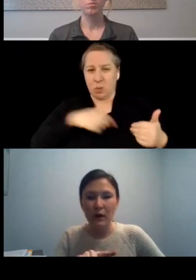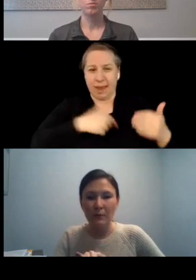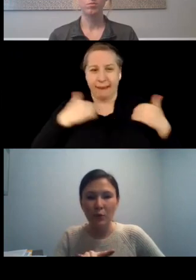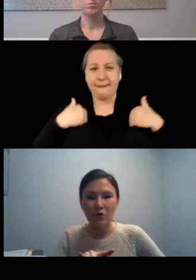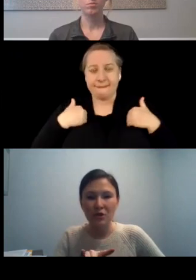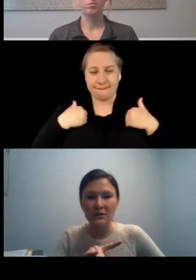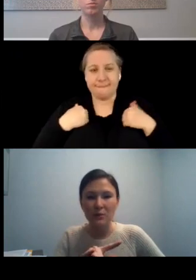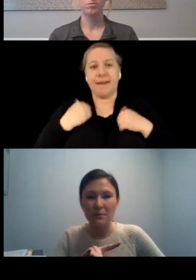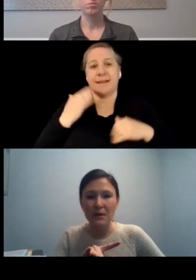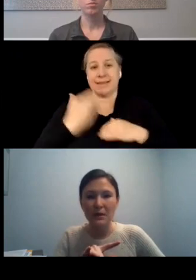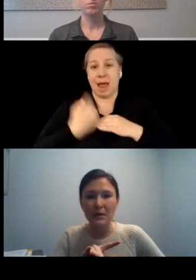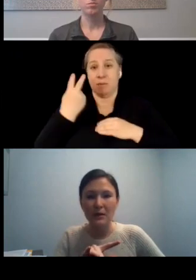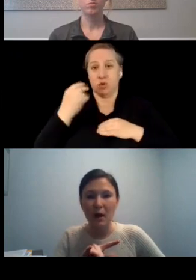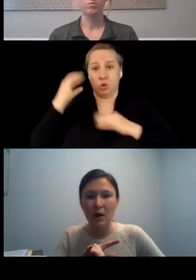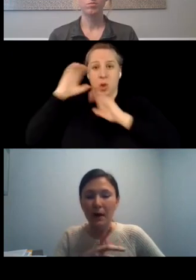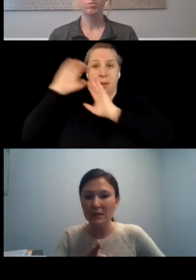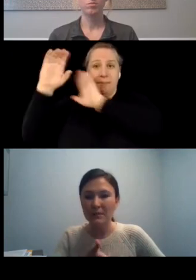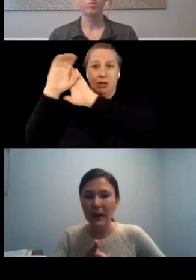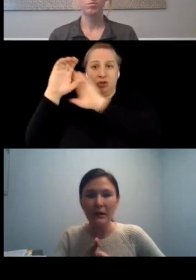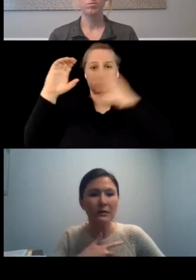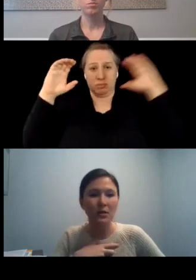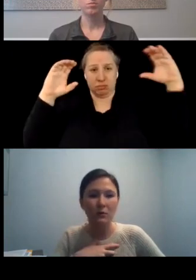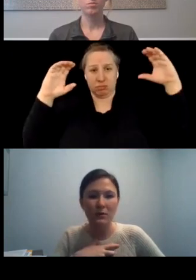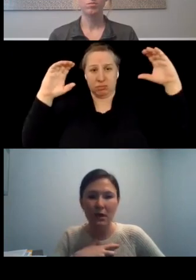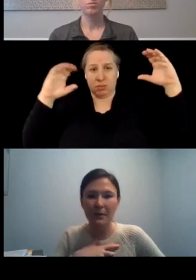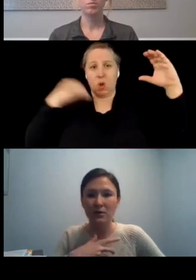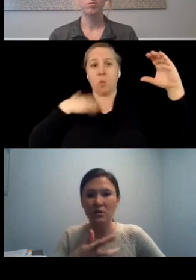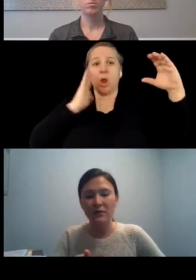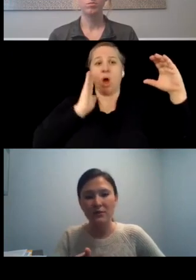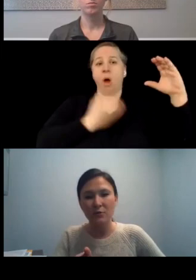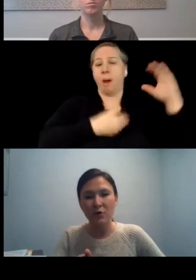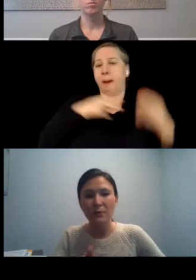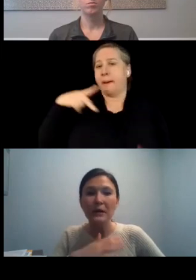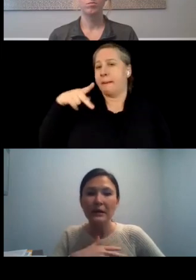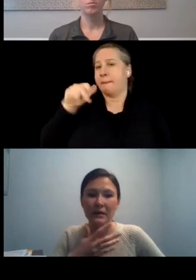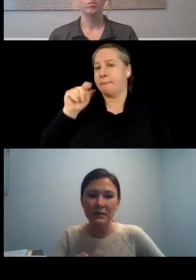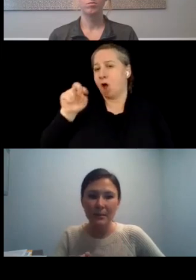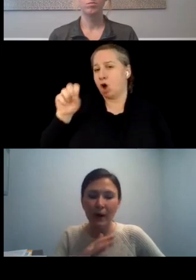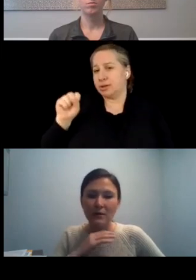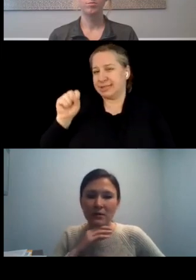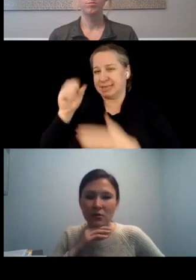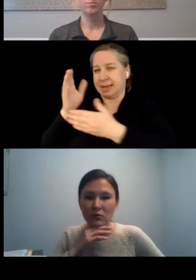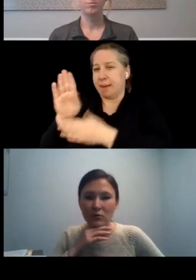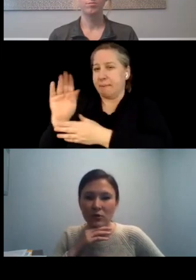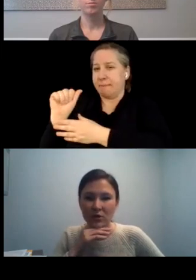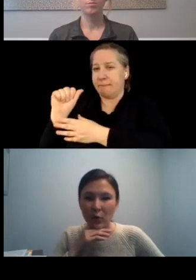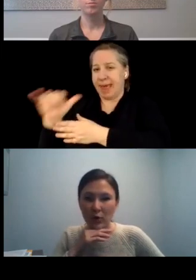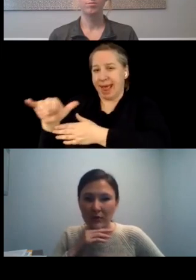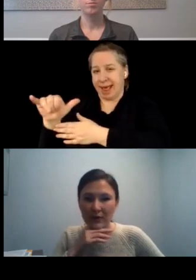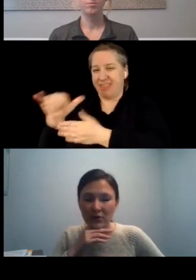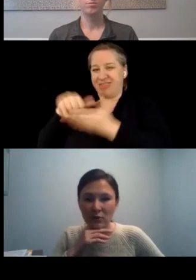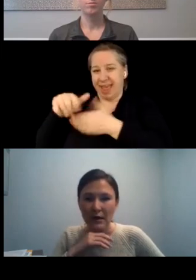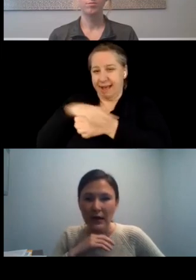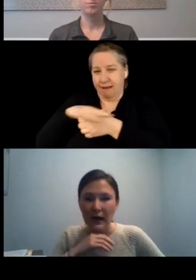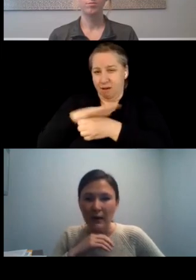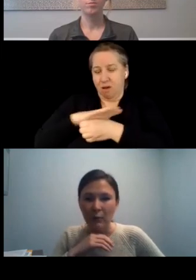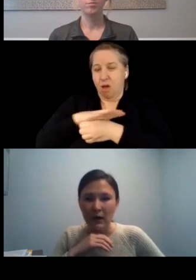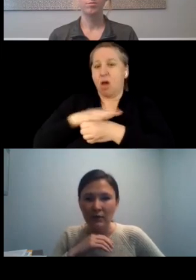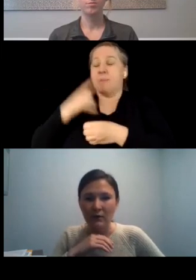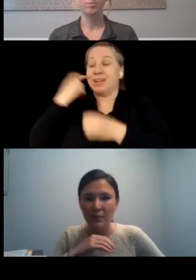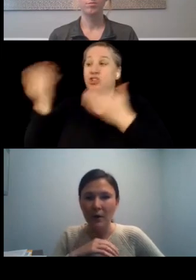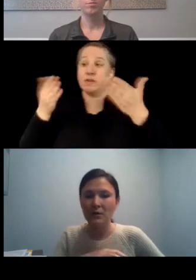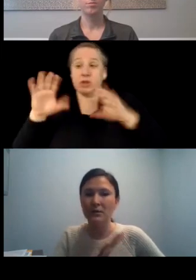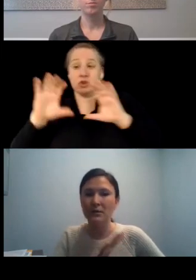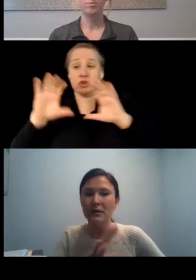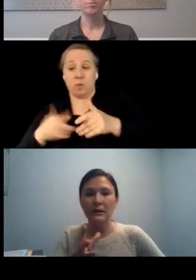two portions would be our parts bay. So when we talk about our service group needs the parts to support what they do, we